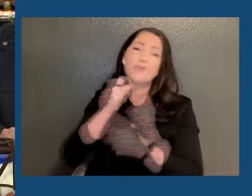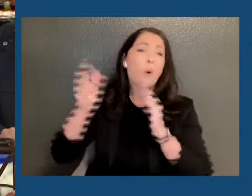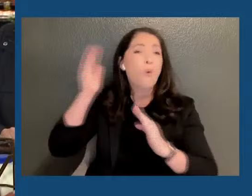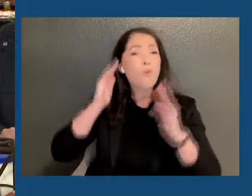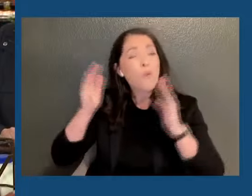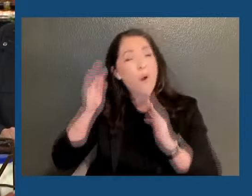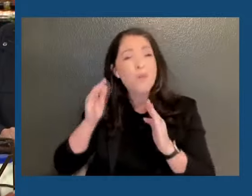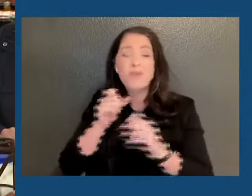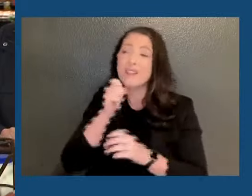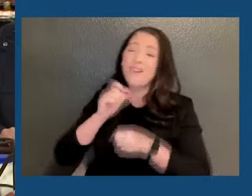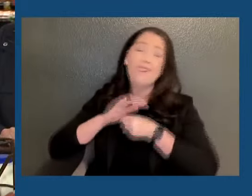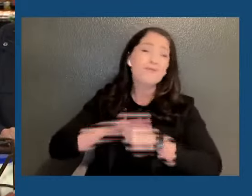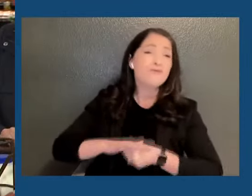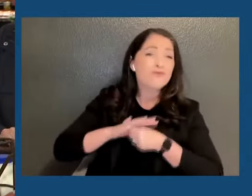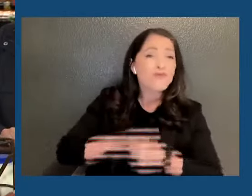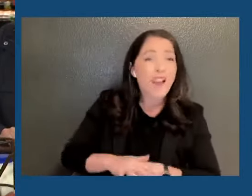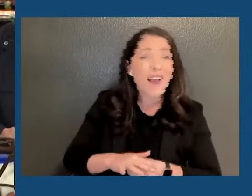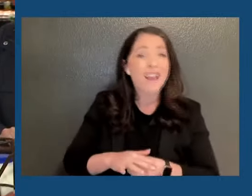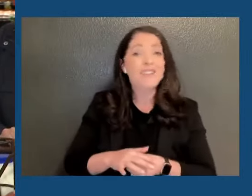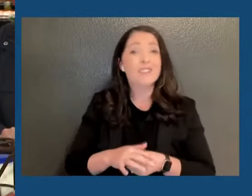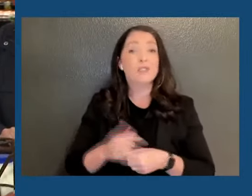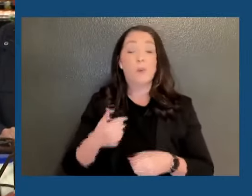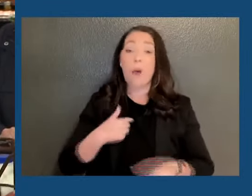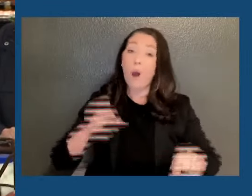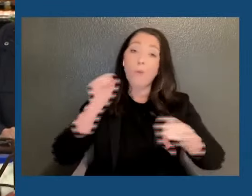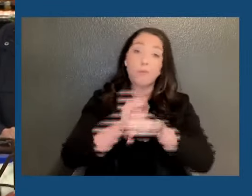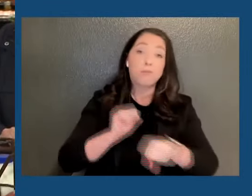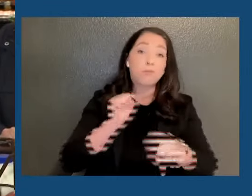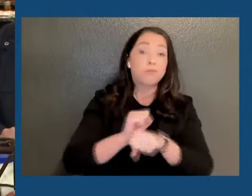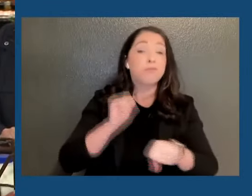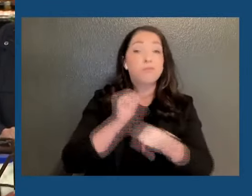stress. And I'm going to work